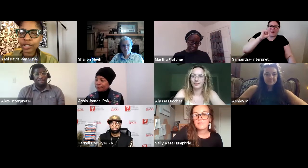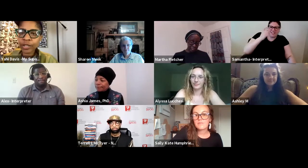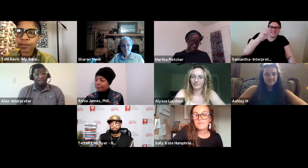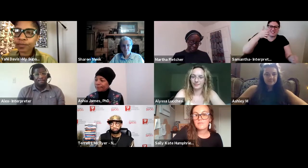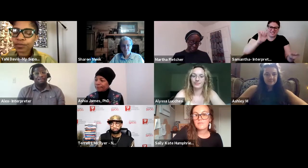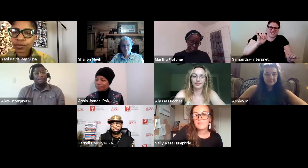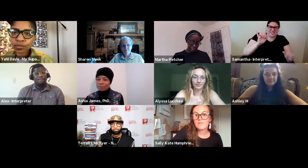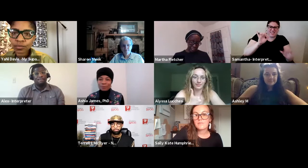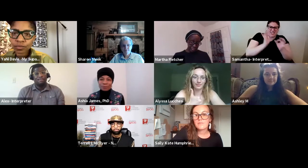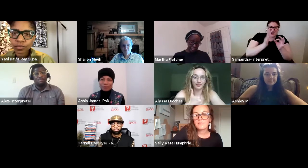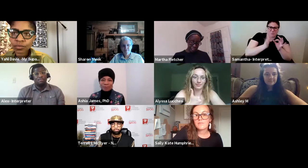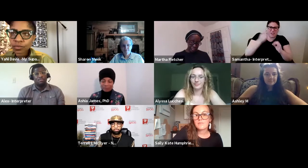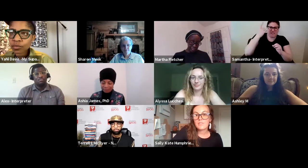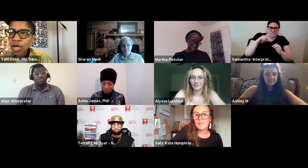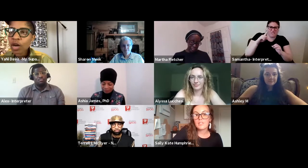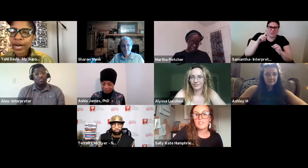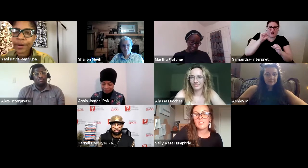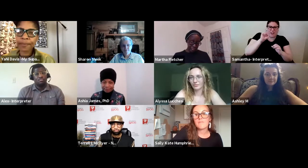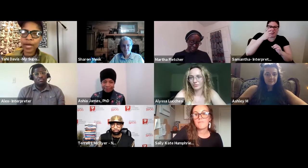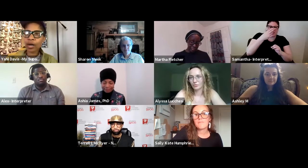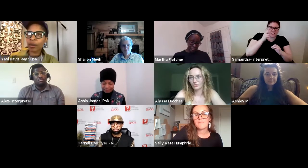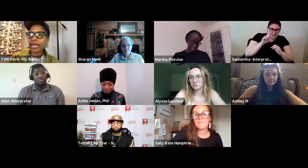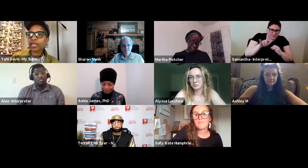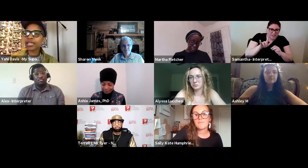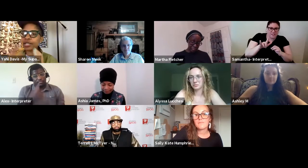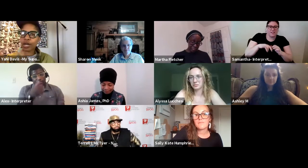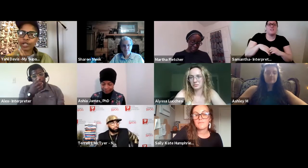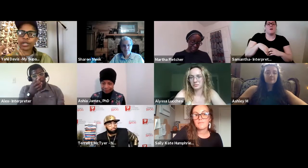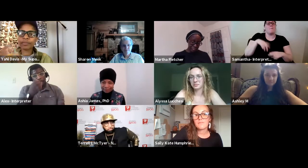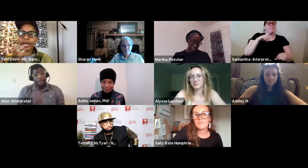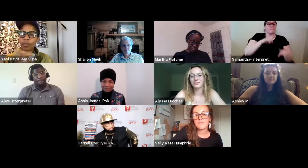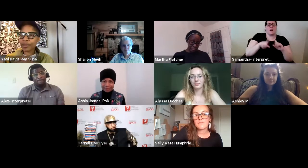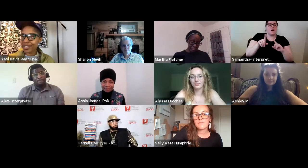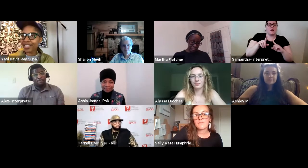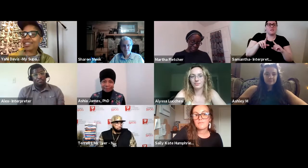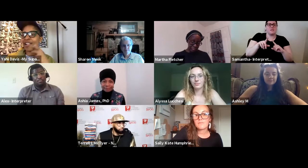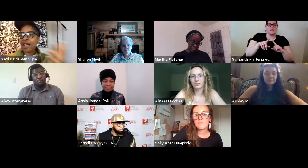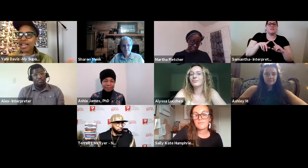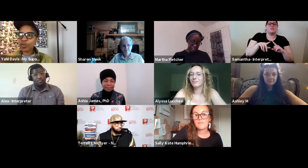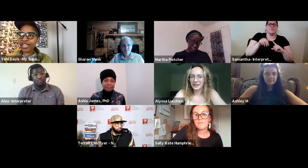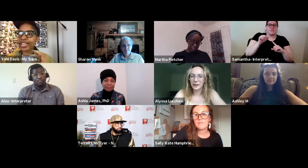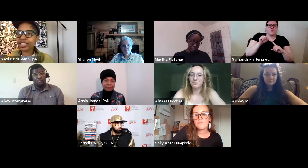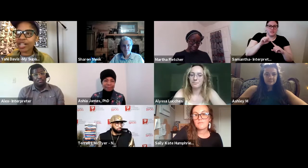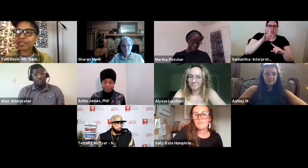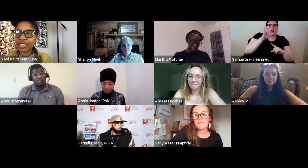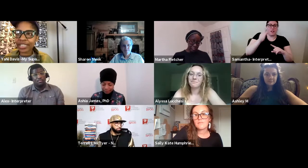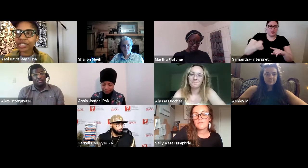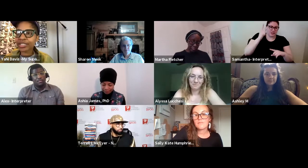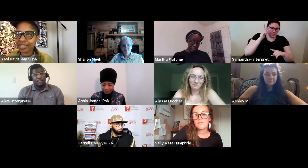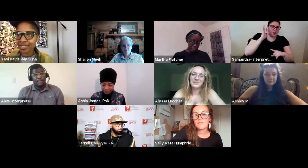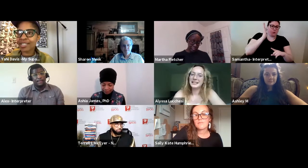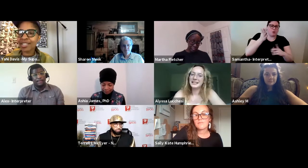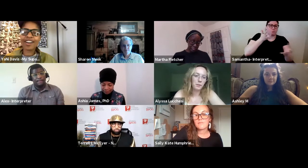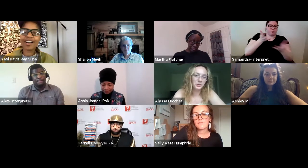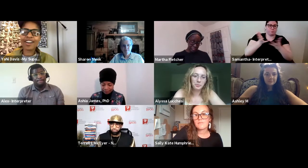for Ashley. All right. And Alyssa, are you going to be helping me as we engage in